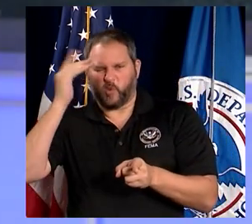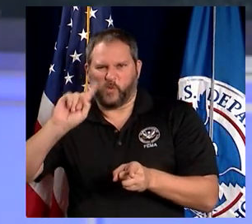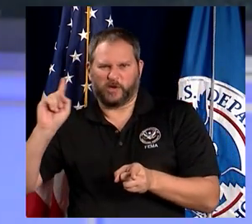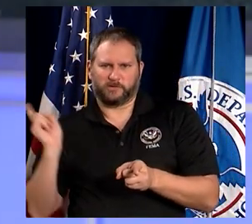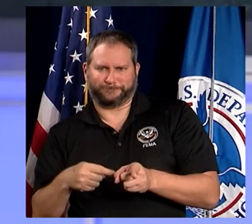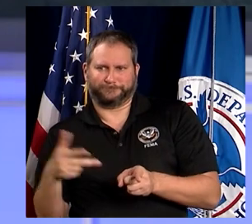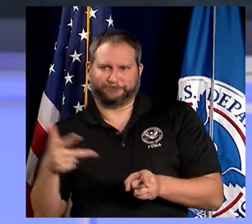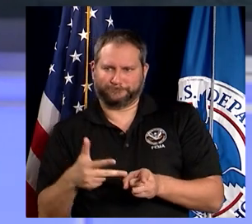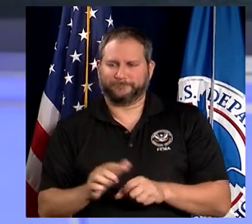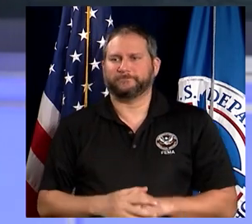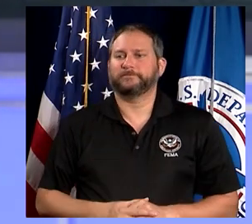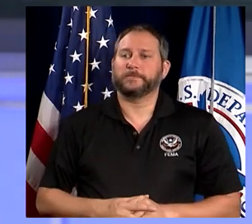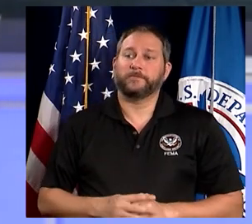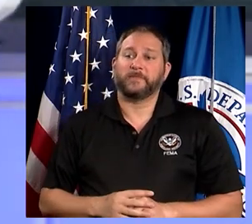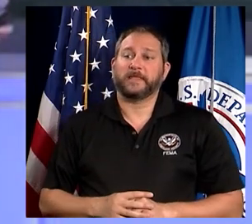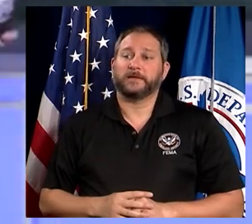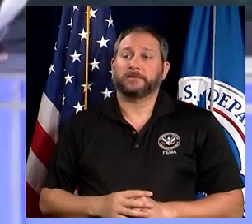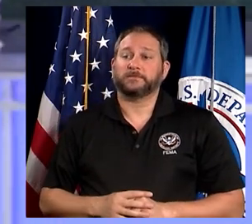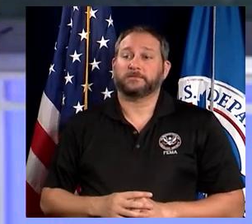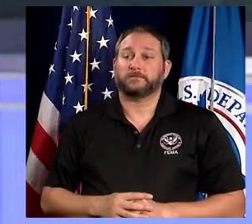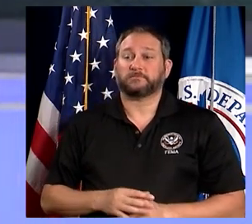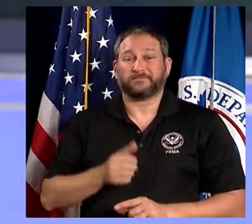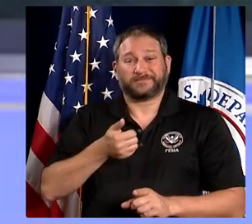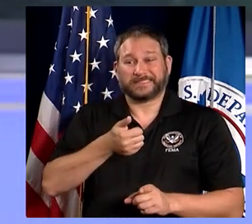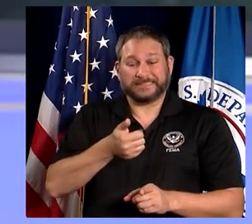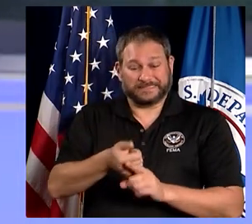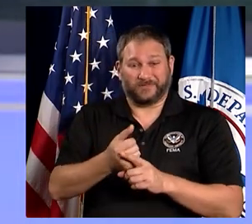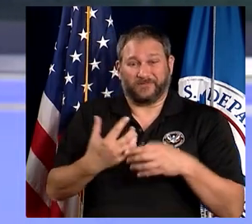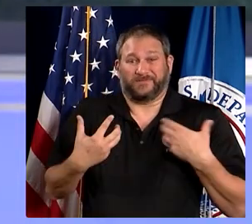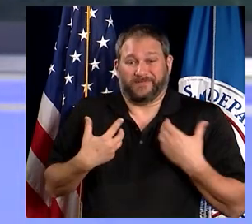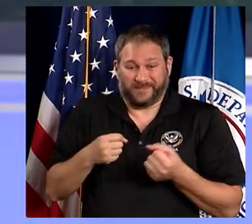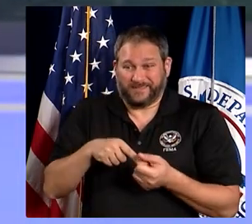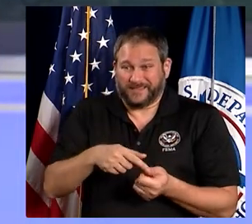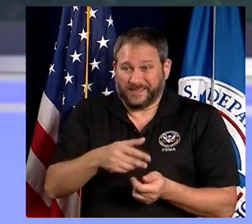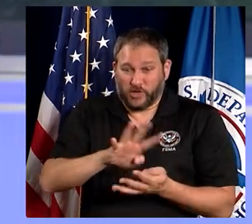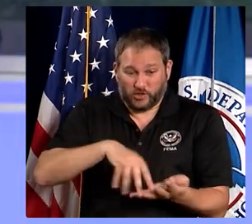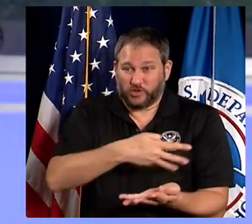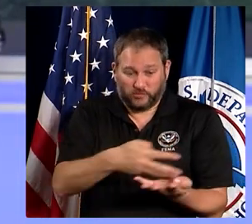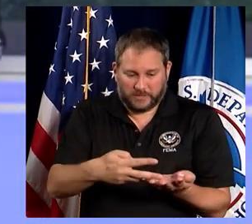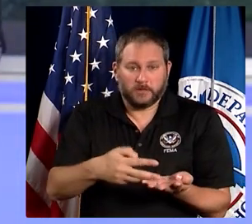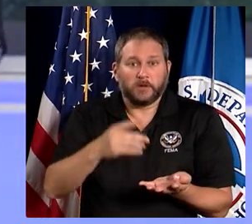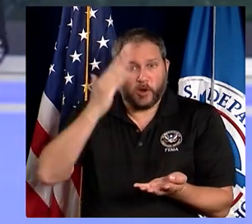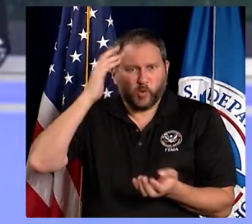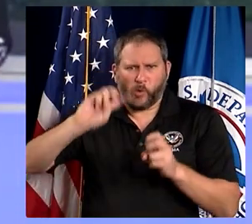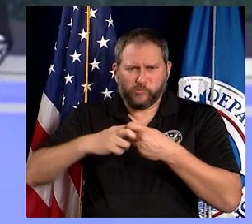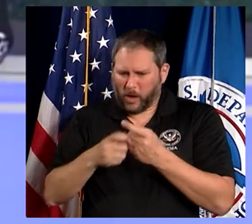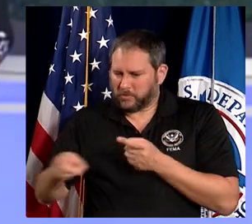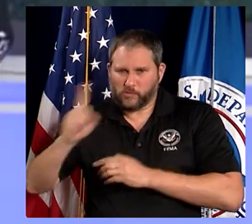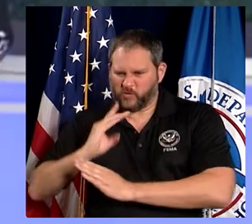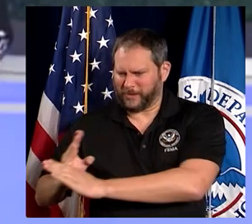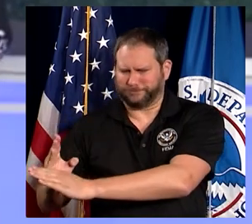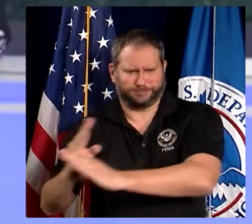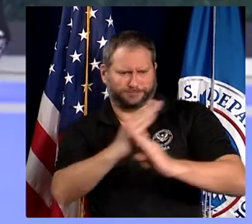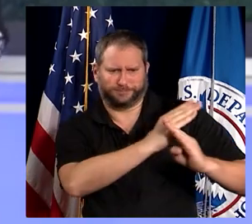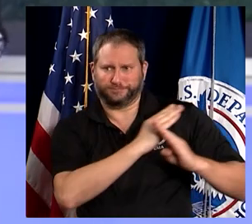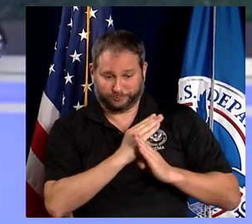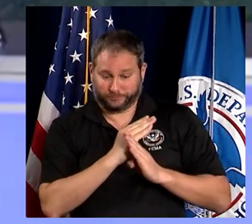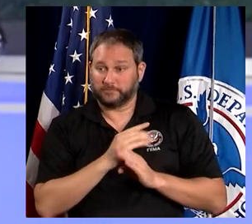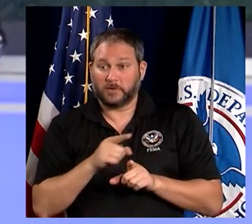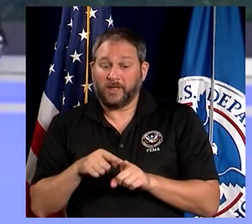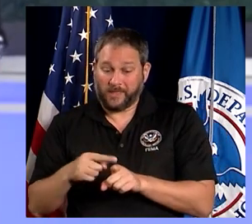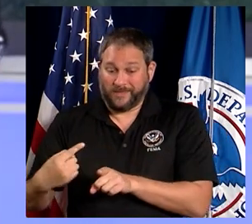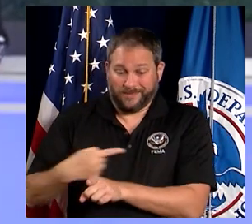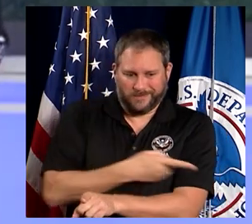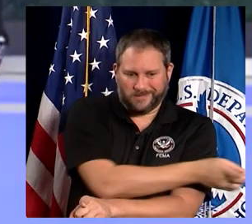Self-healing grids can isolate damaged segments of line, meanwhile, and reroute electricity to bring power to more